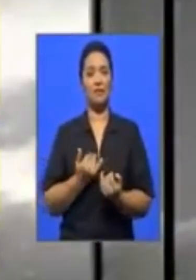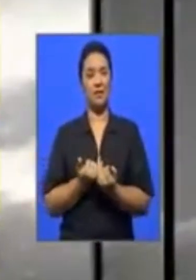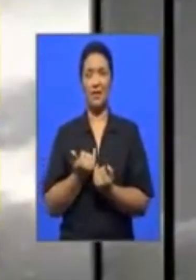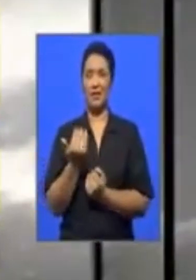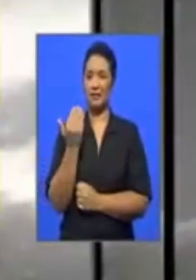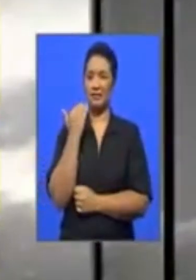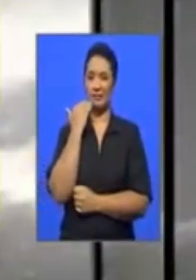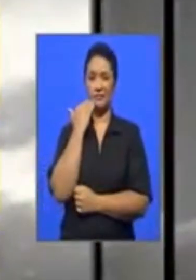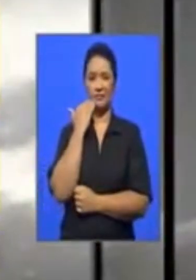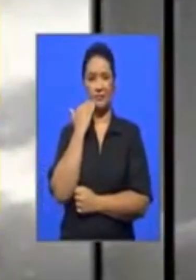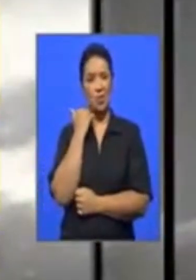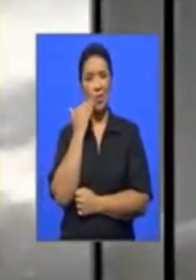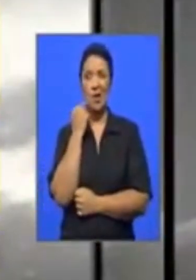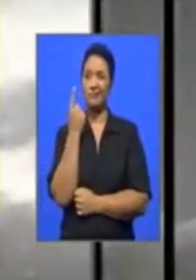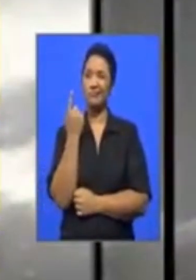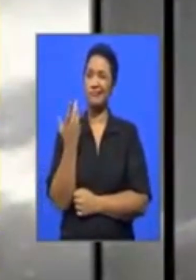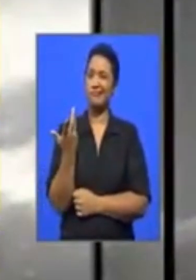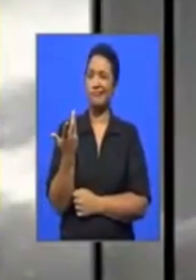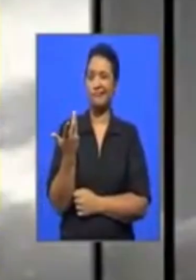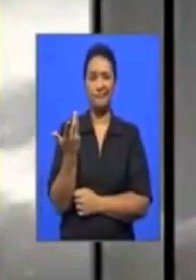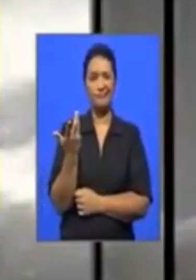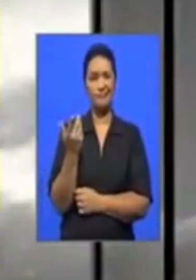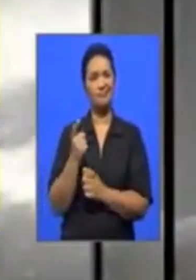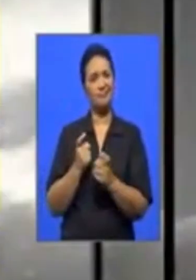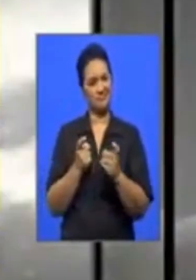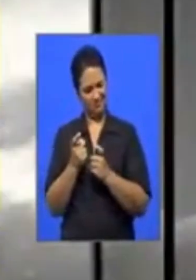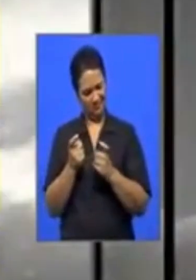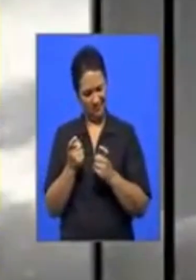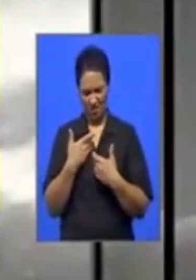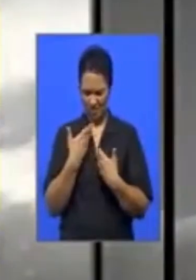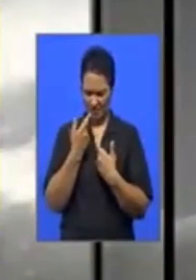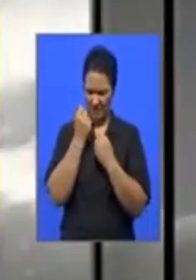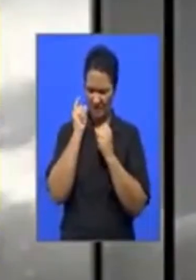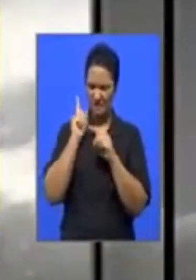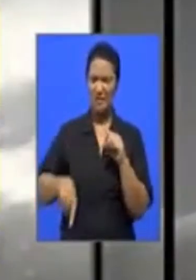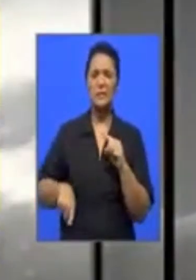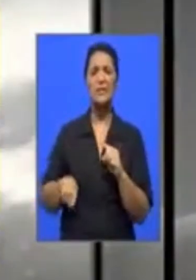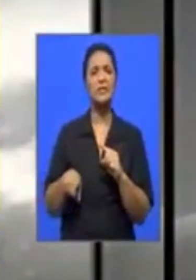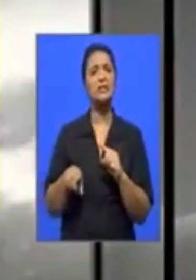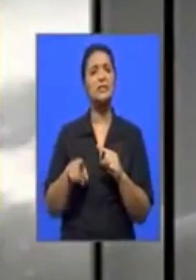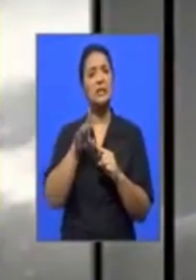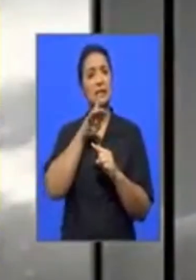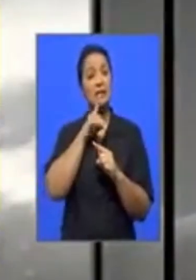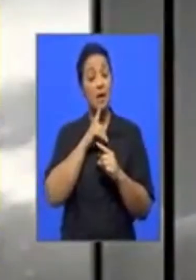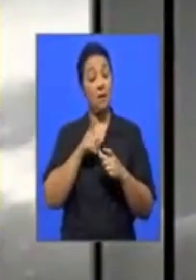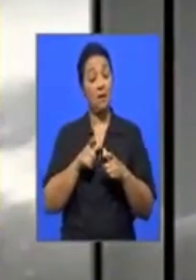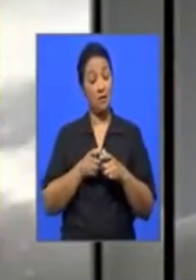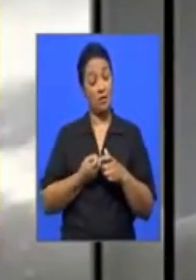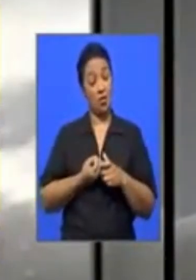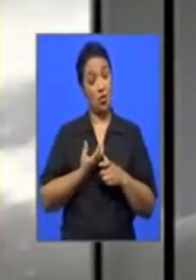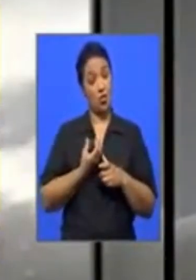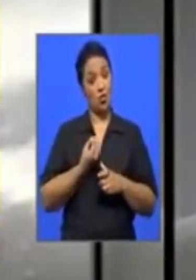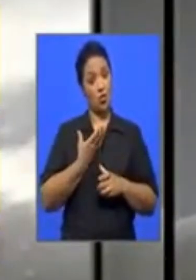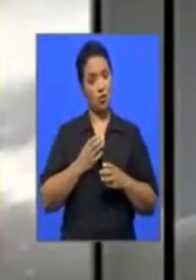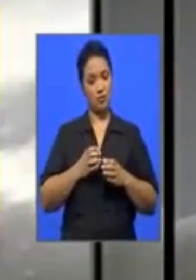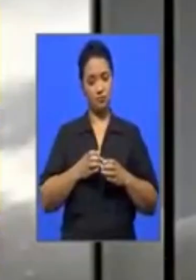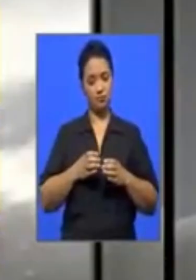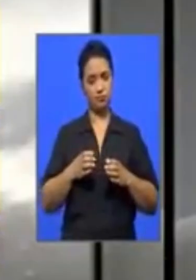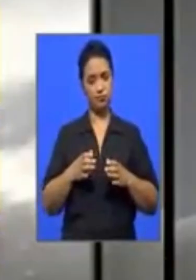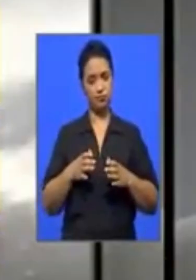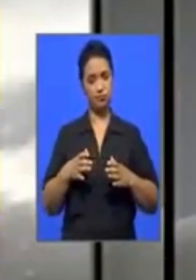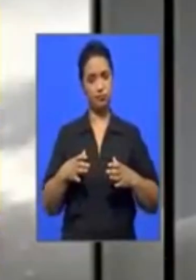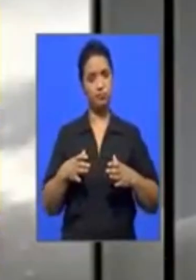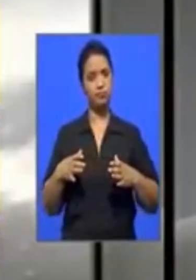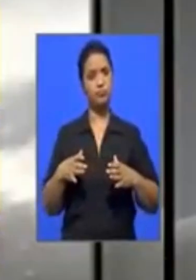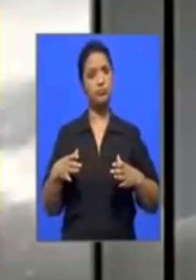They were among the best to lead this generation. It was this generation that truly revitalized the